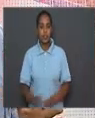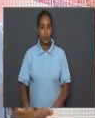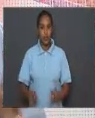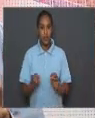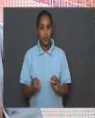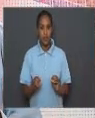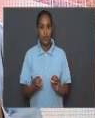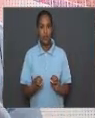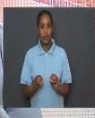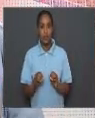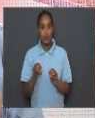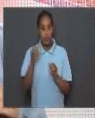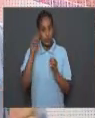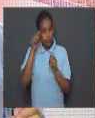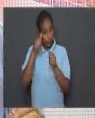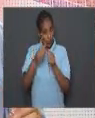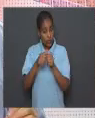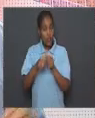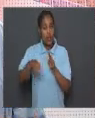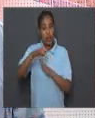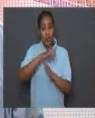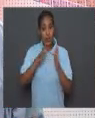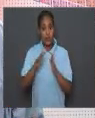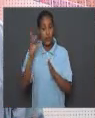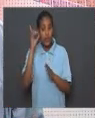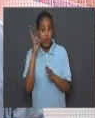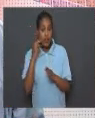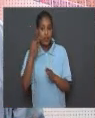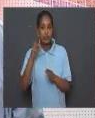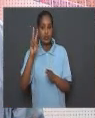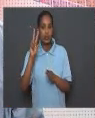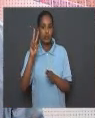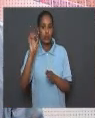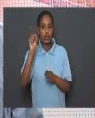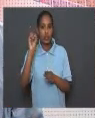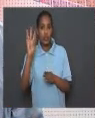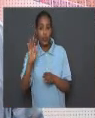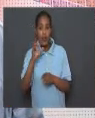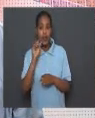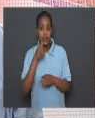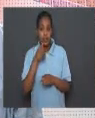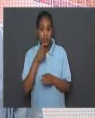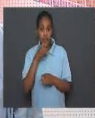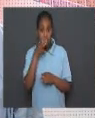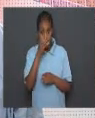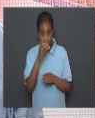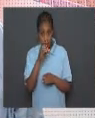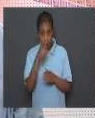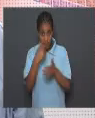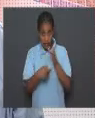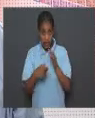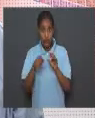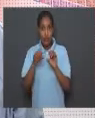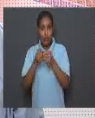Students, note that the electrolysis of dilute sulfuric acid solution results in